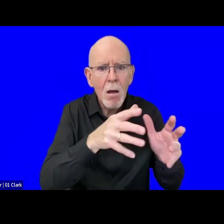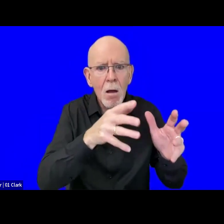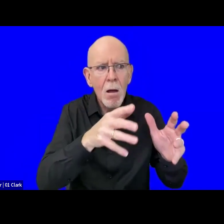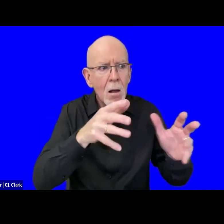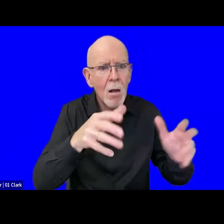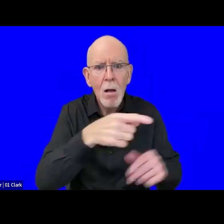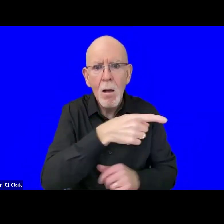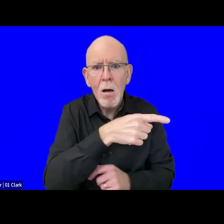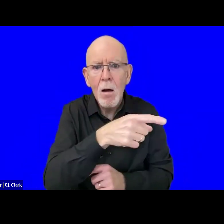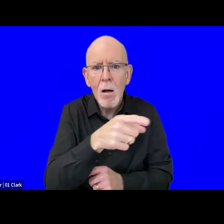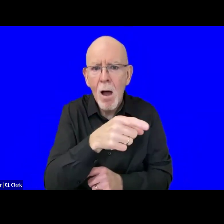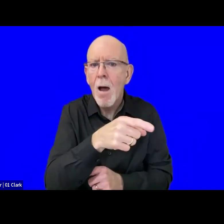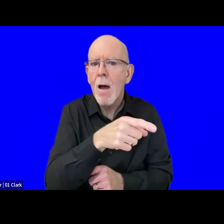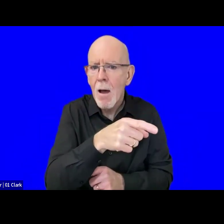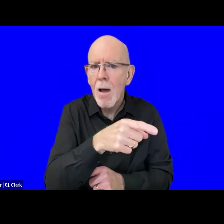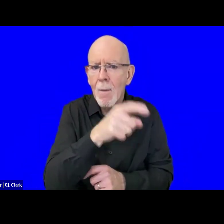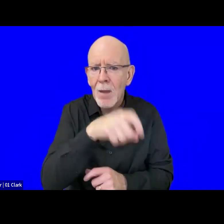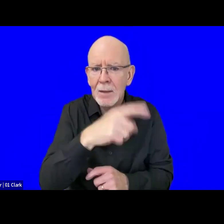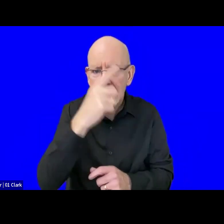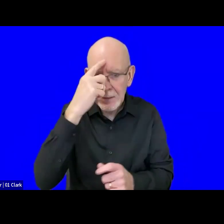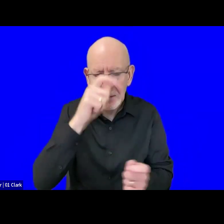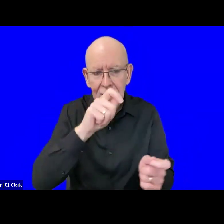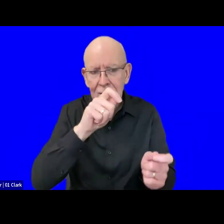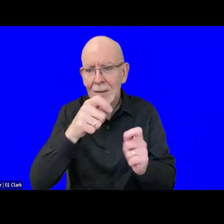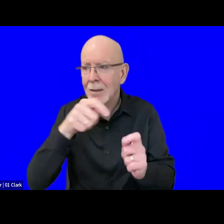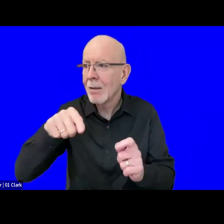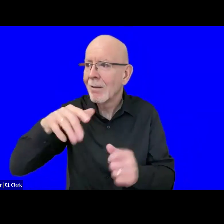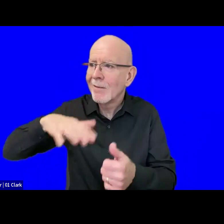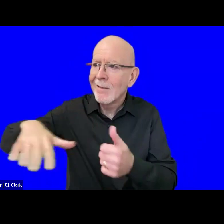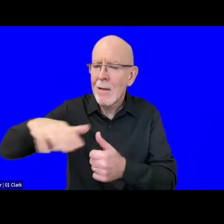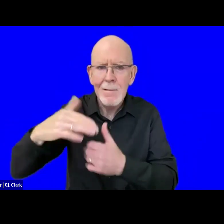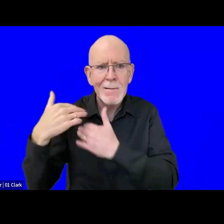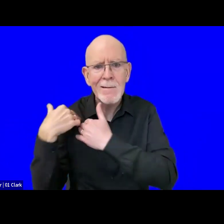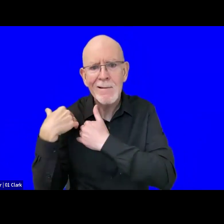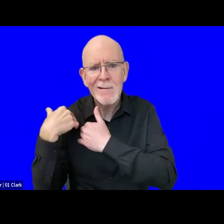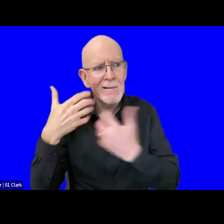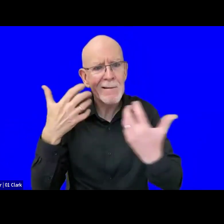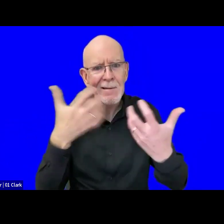for it because they not only person with disability usually